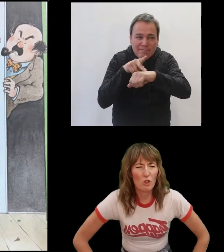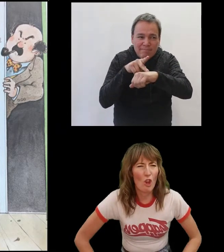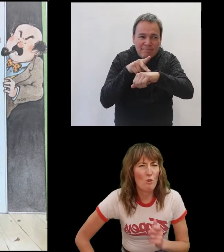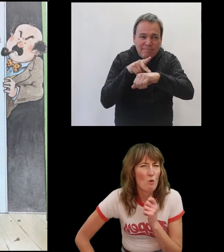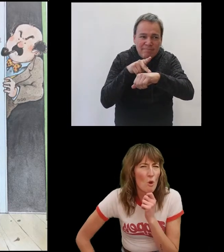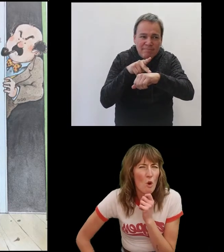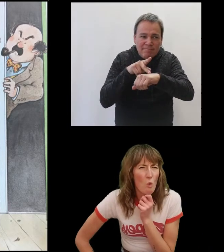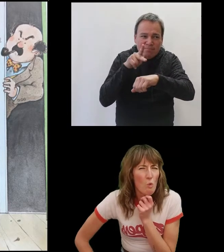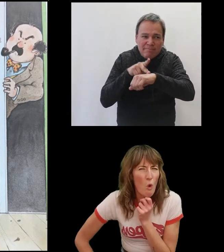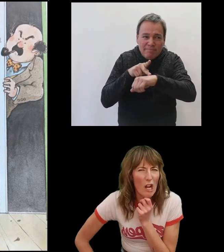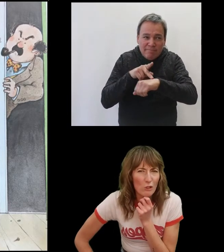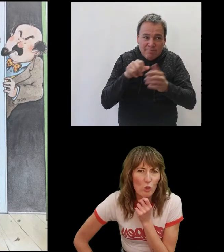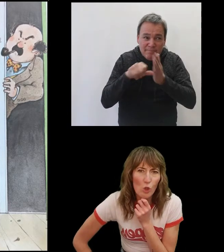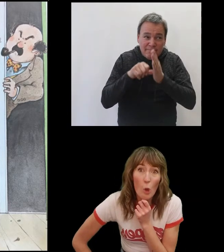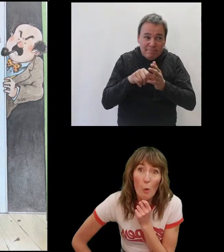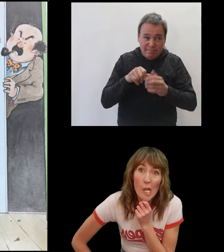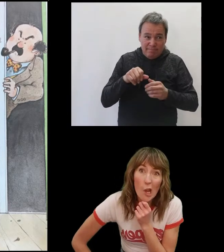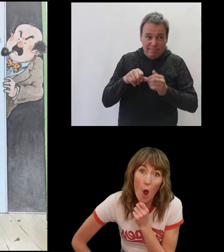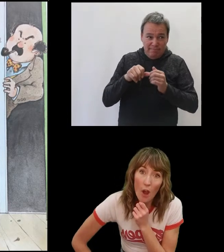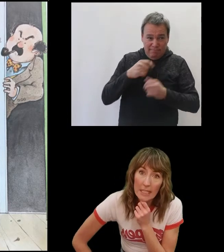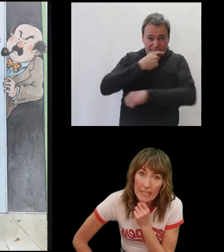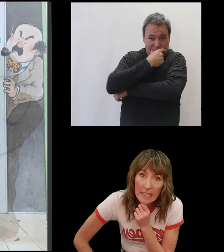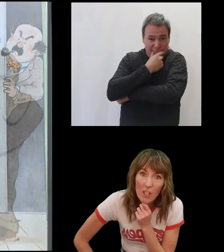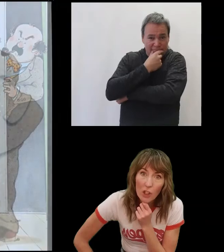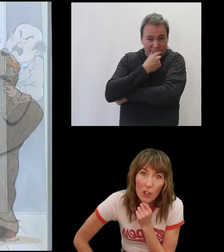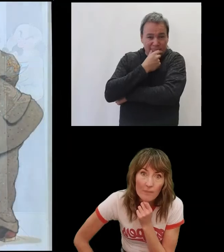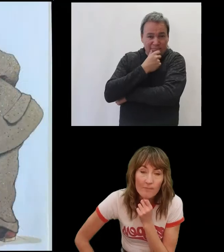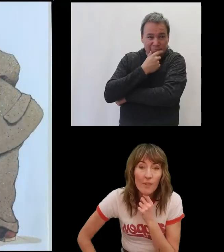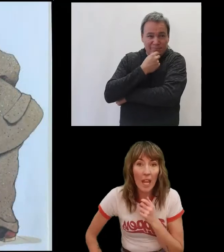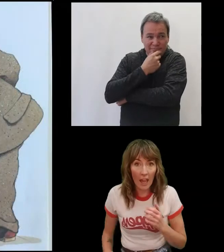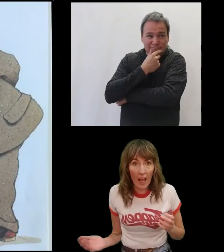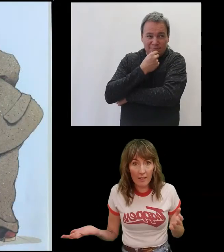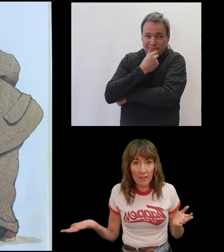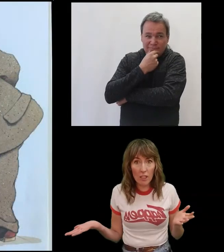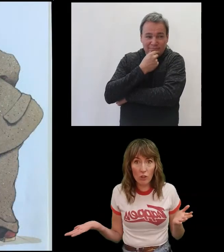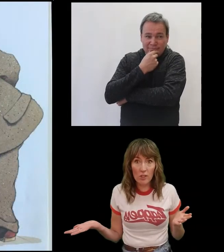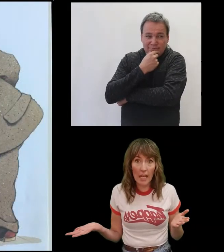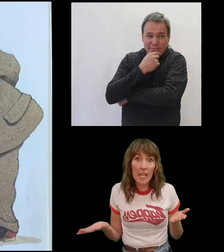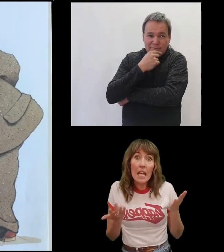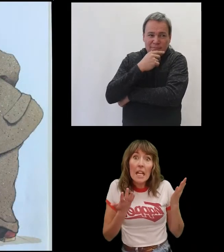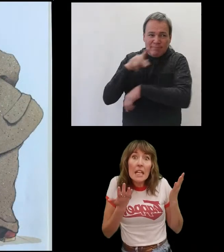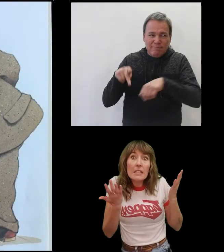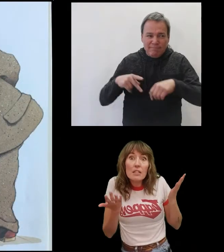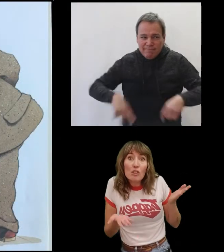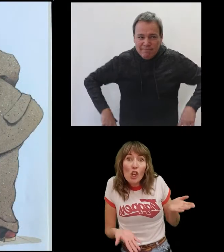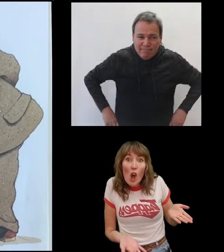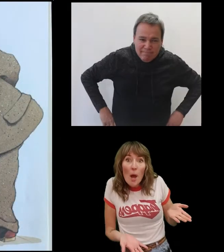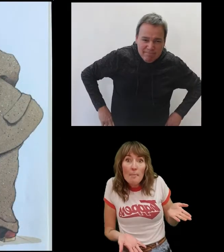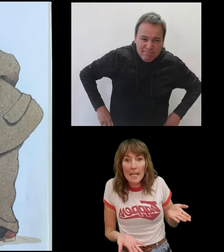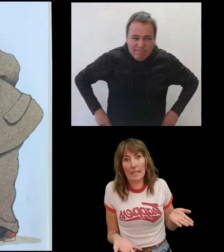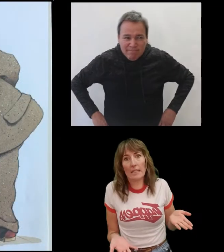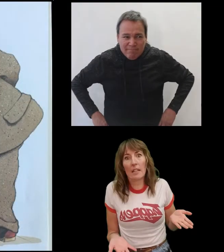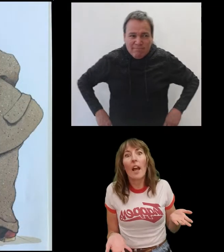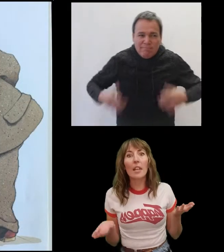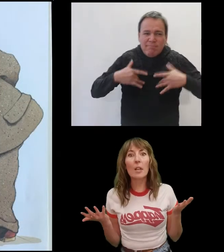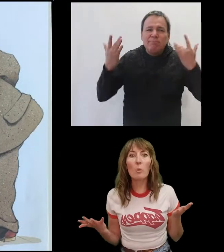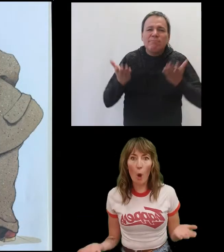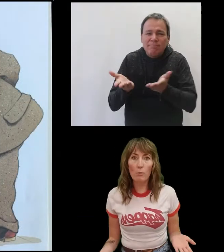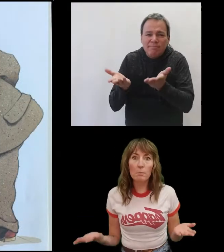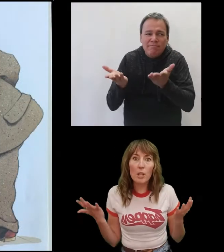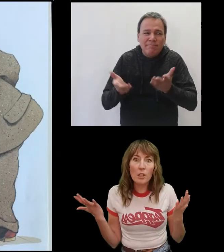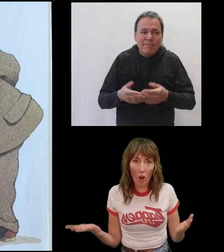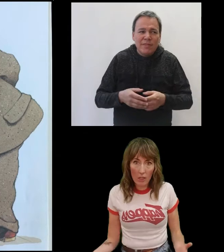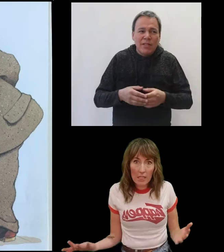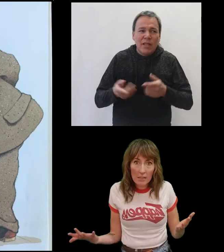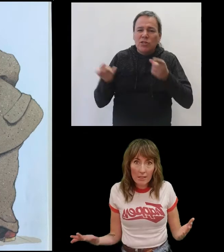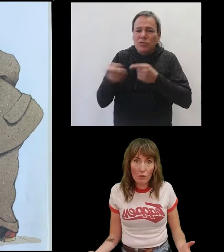The principal said, "What's going on here?" And the teacher said, "It's Thomas. He